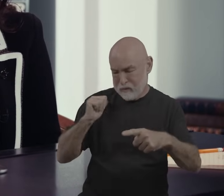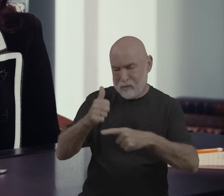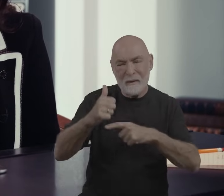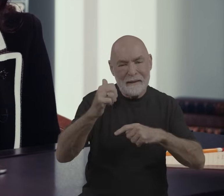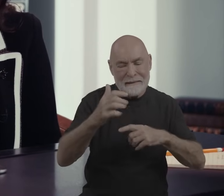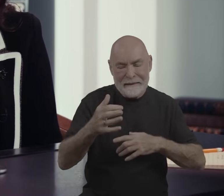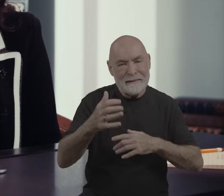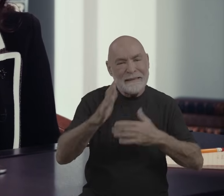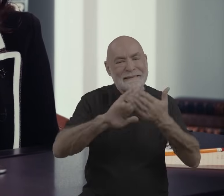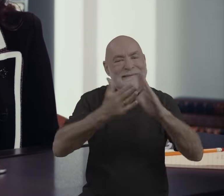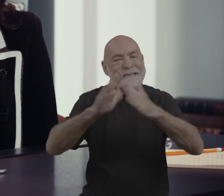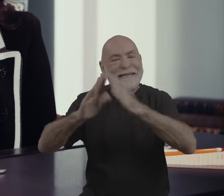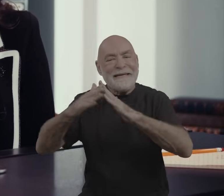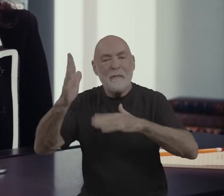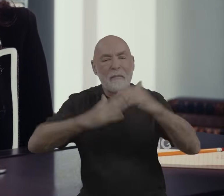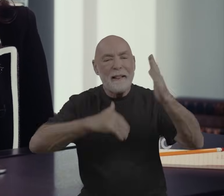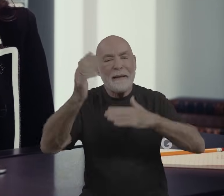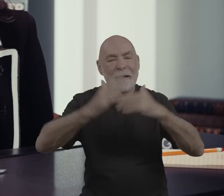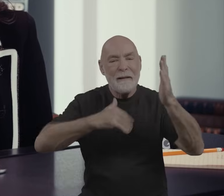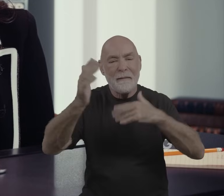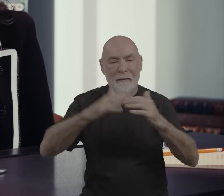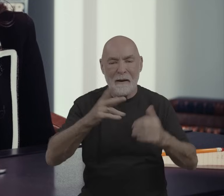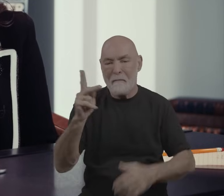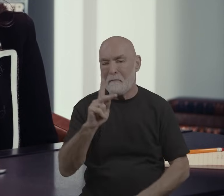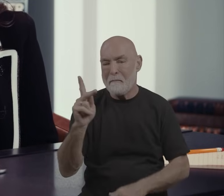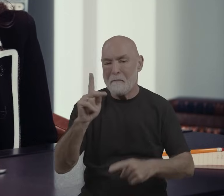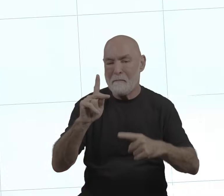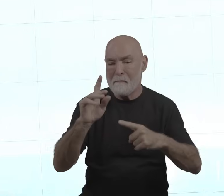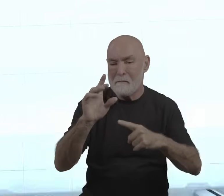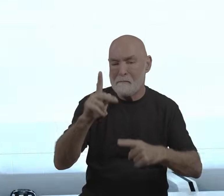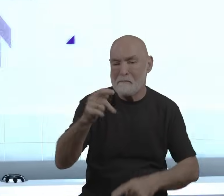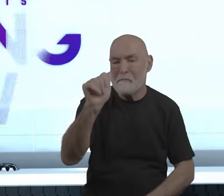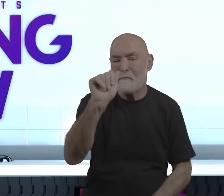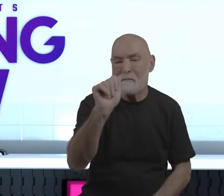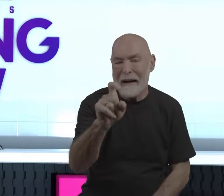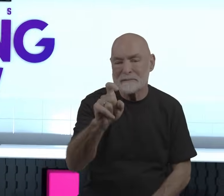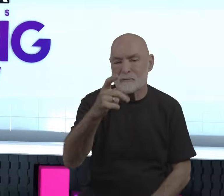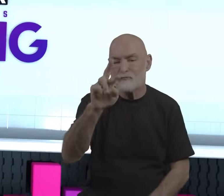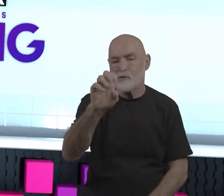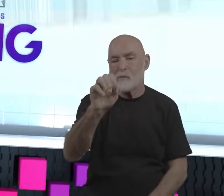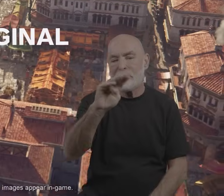long-running strategy city builder, Anno 117, Pax Romana.